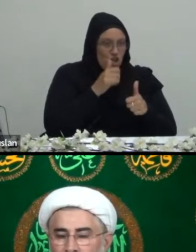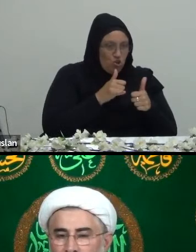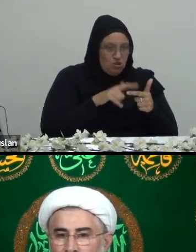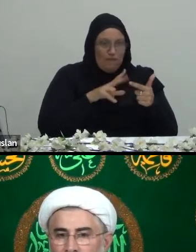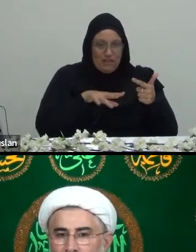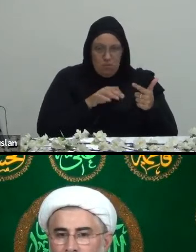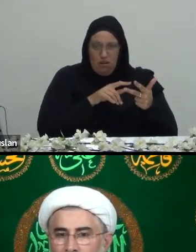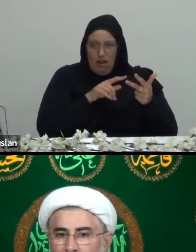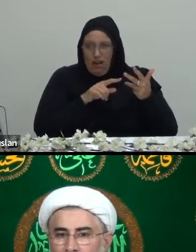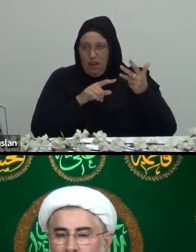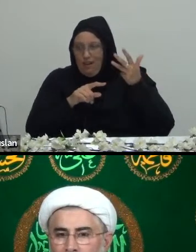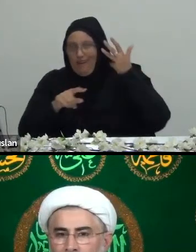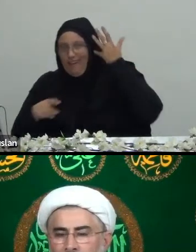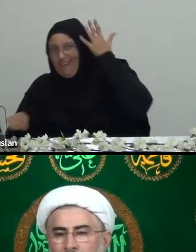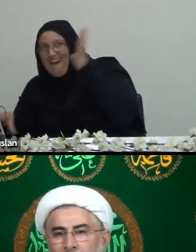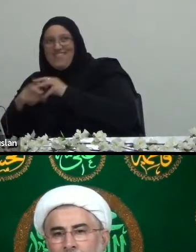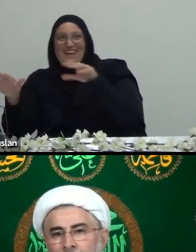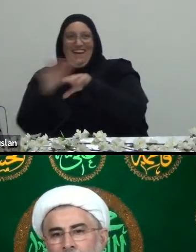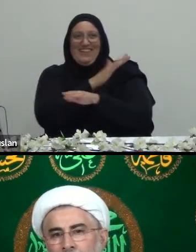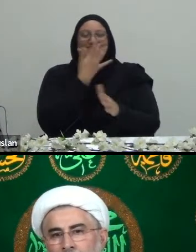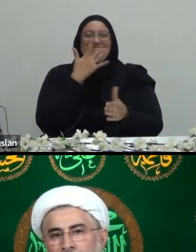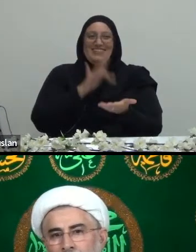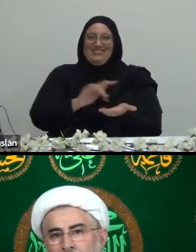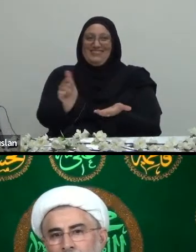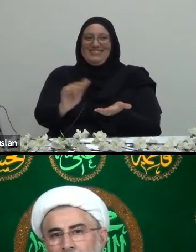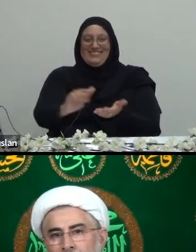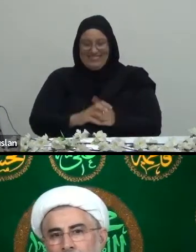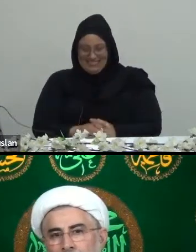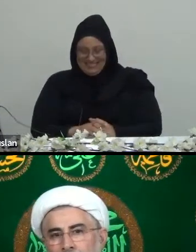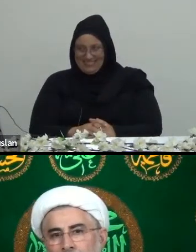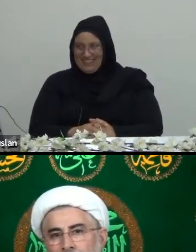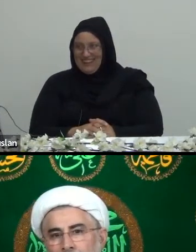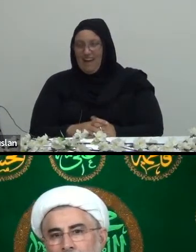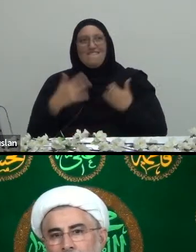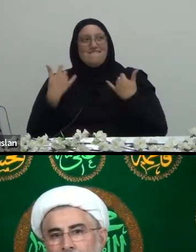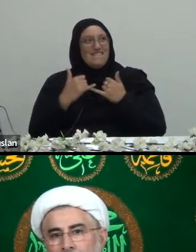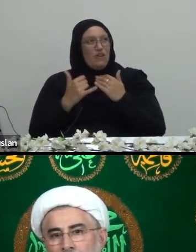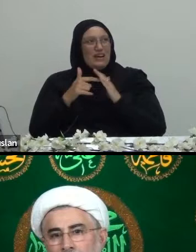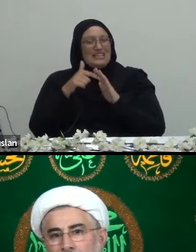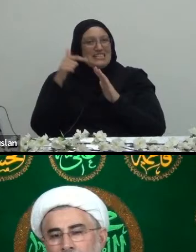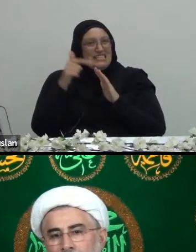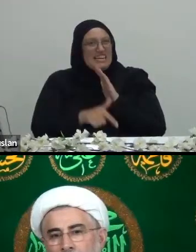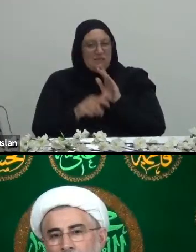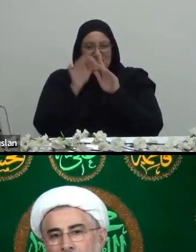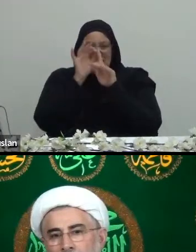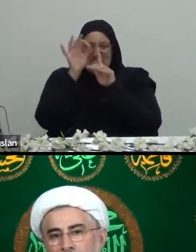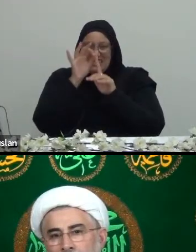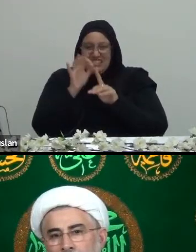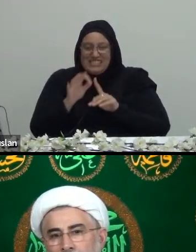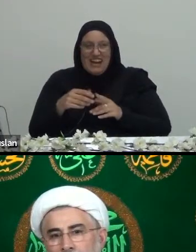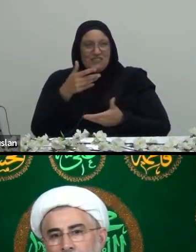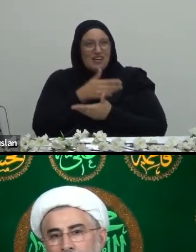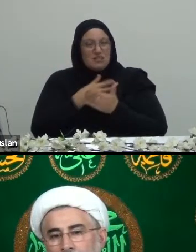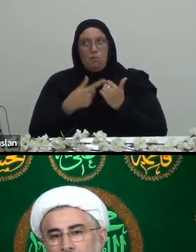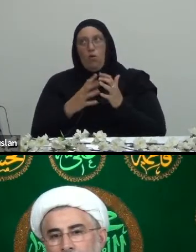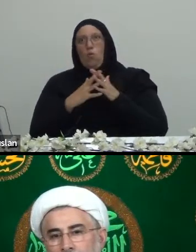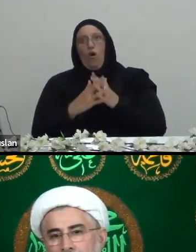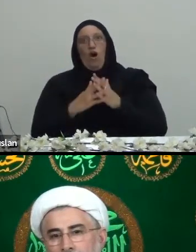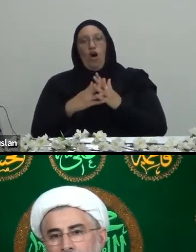And it's been a very technical discussion, but a very enlightening discussion as